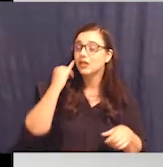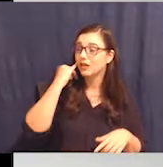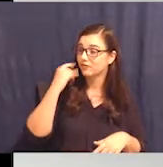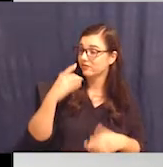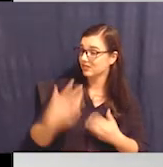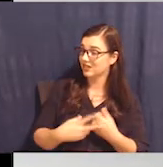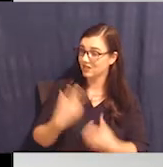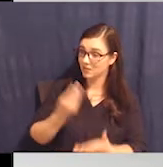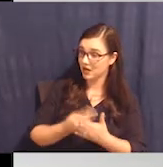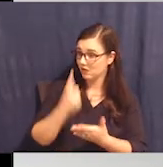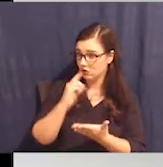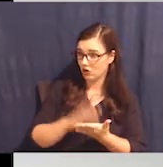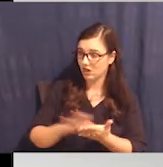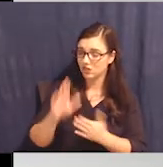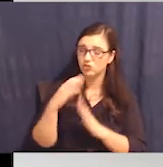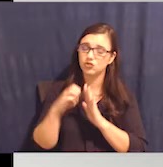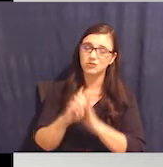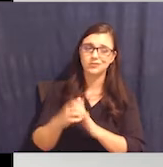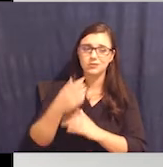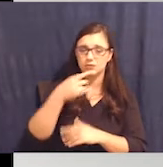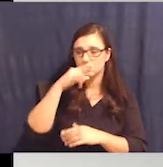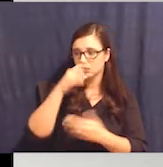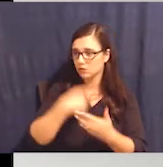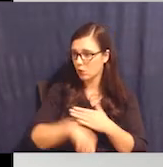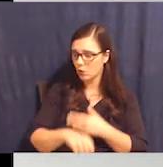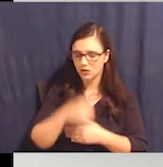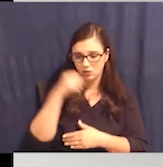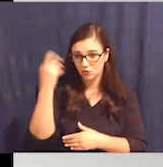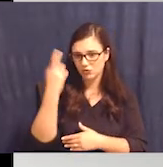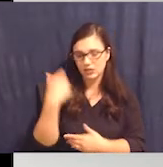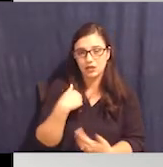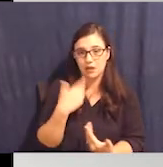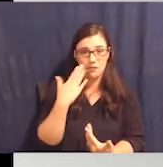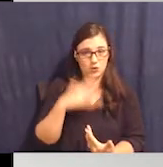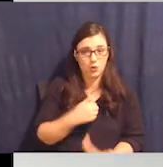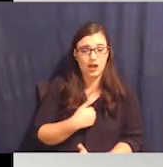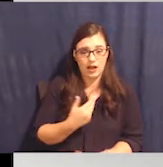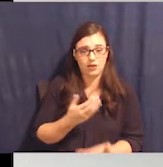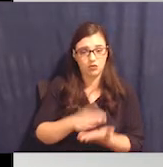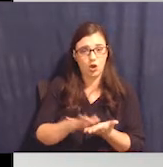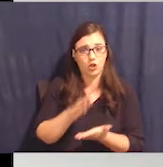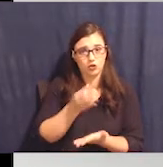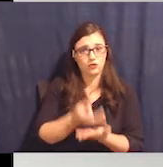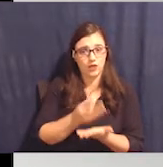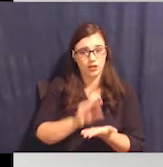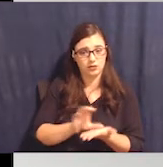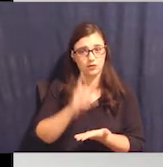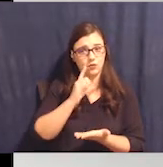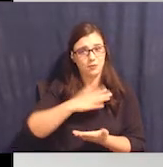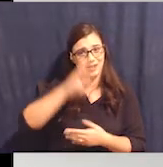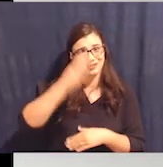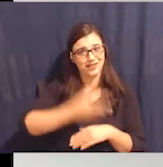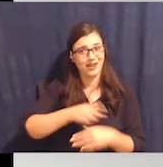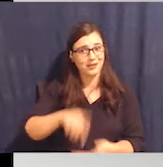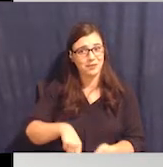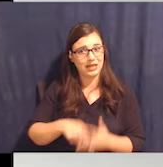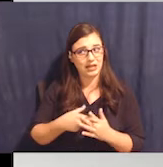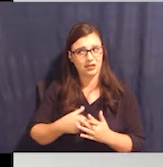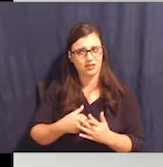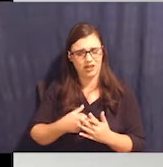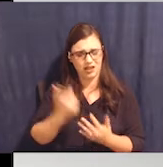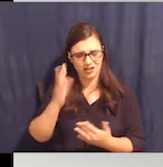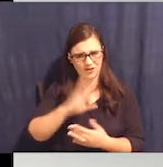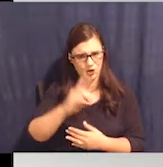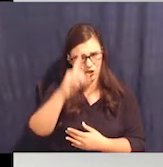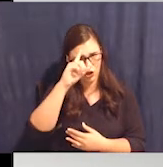you were saving money for college, let's say your child is born, you don't even realize. I know I had a college fund for my son when I first started